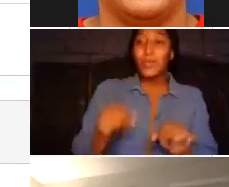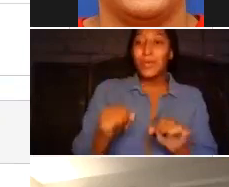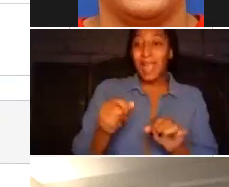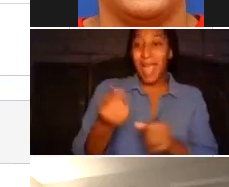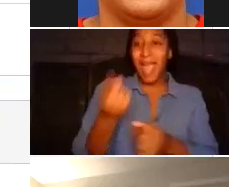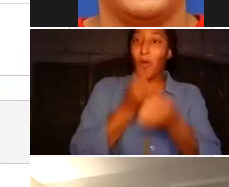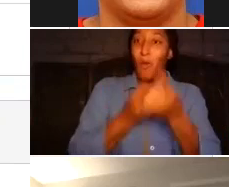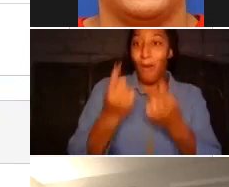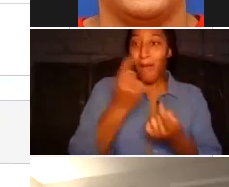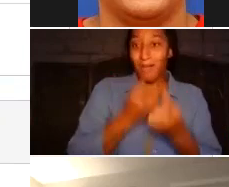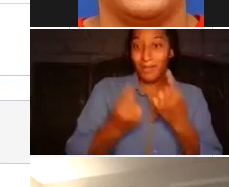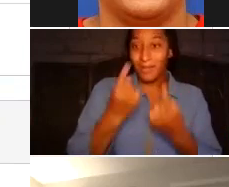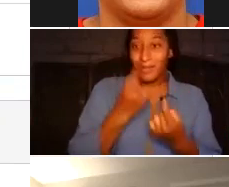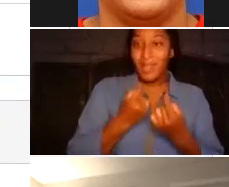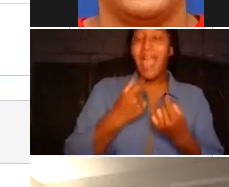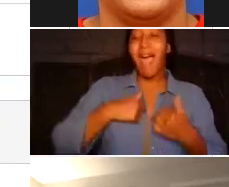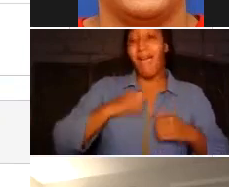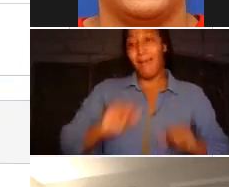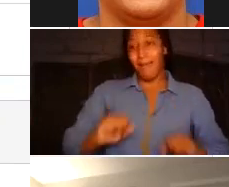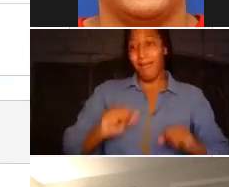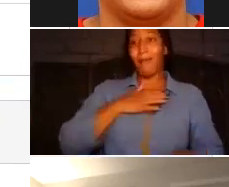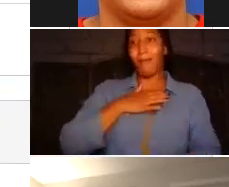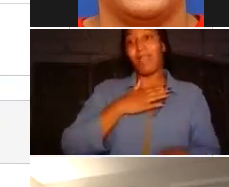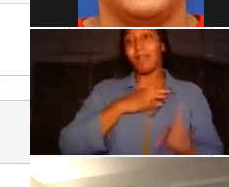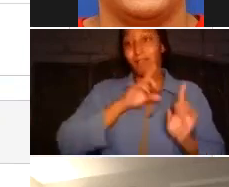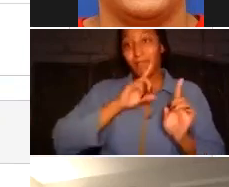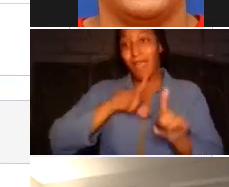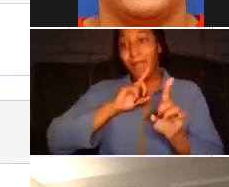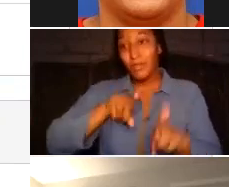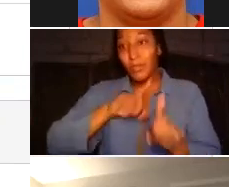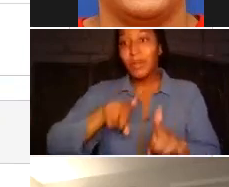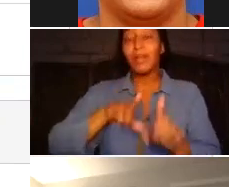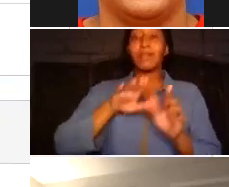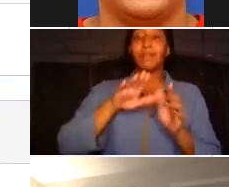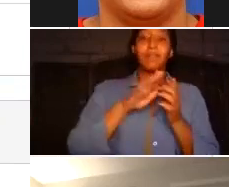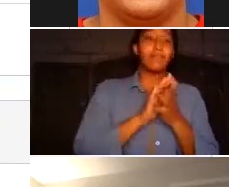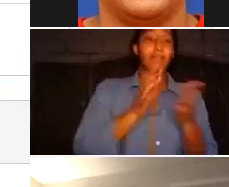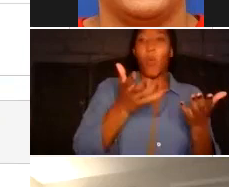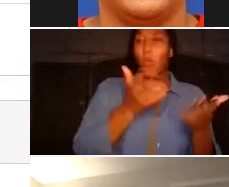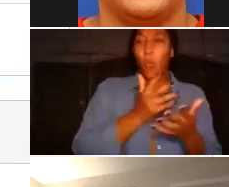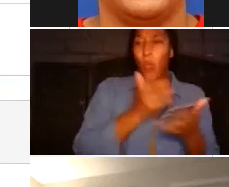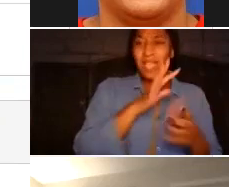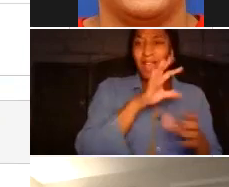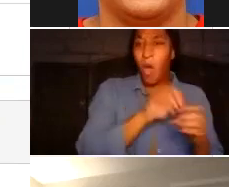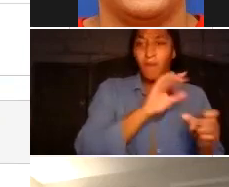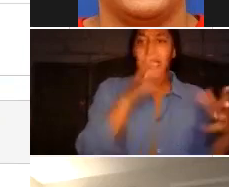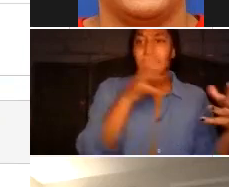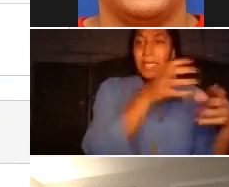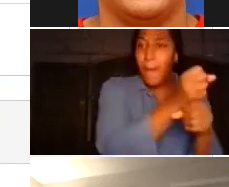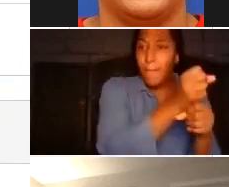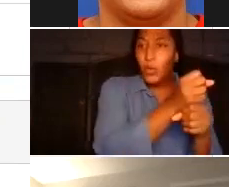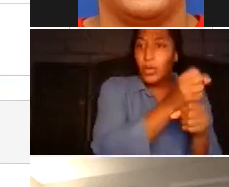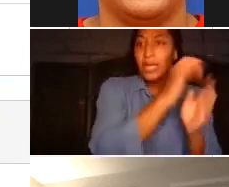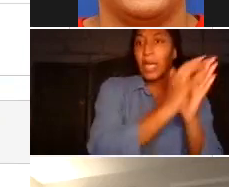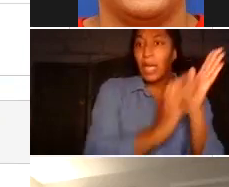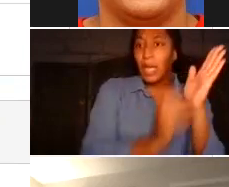the project, the summary, or the scoring. All right. So just in case you